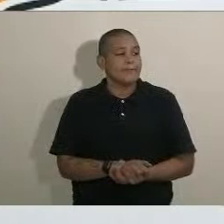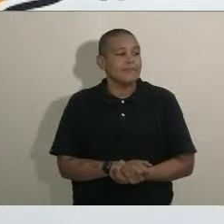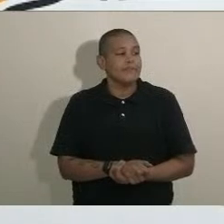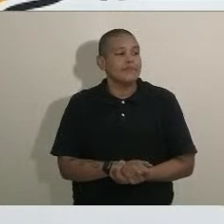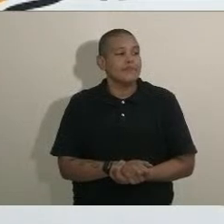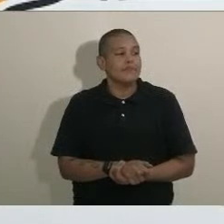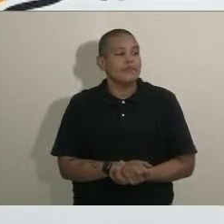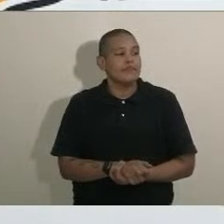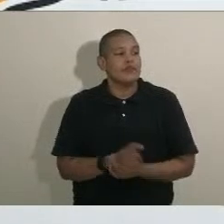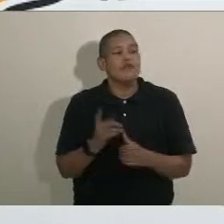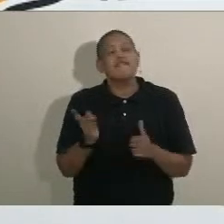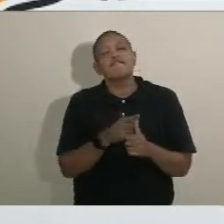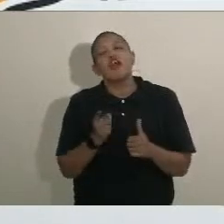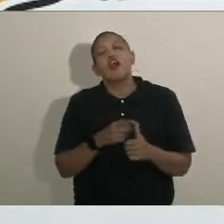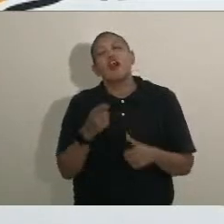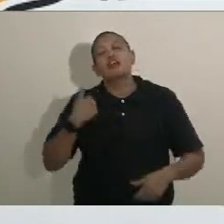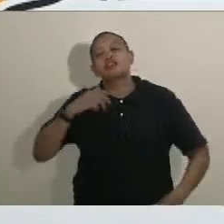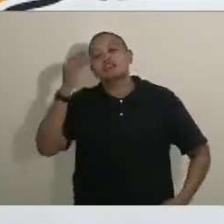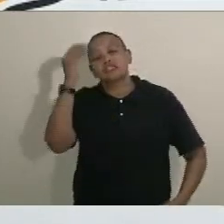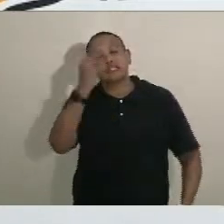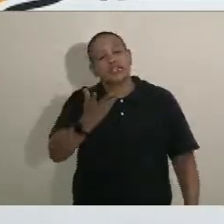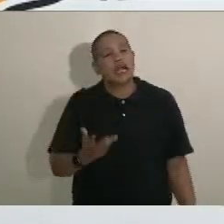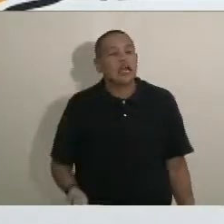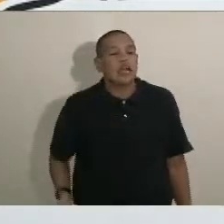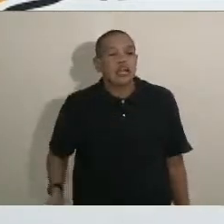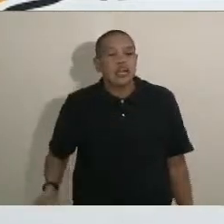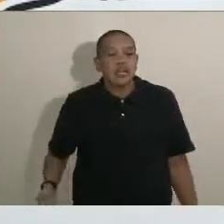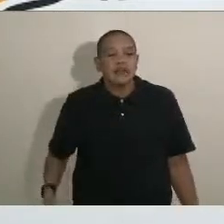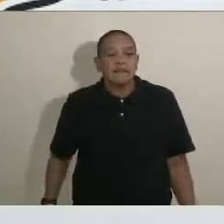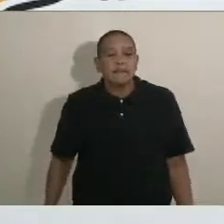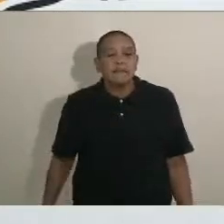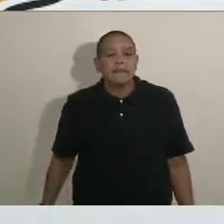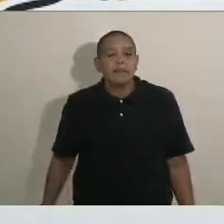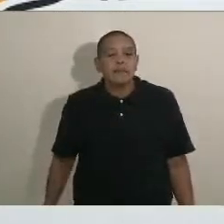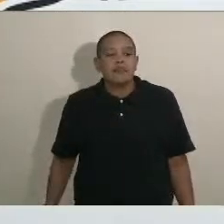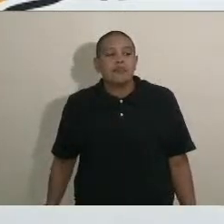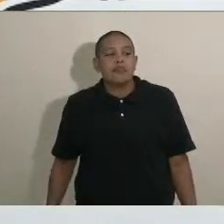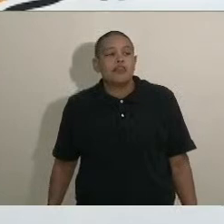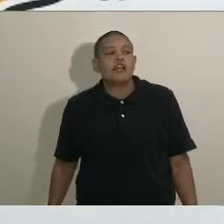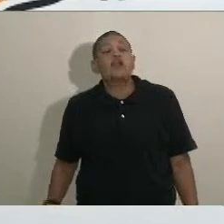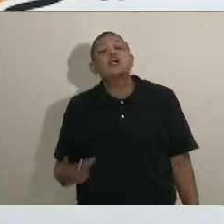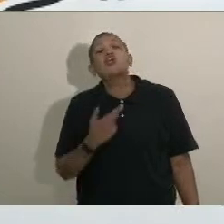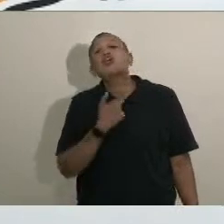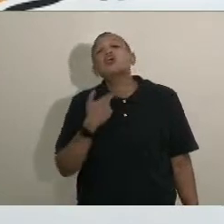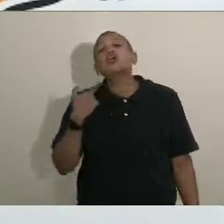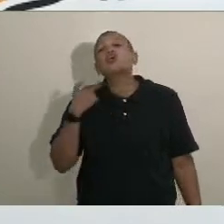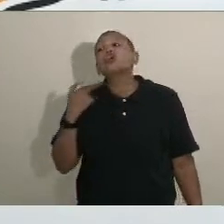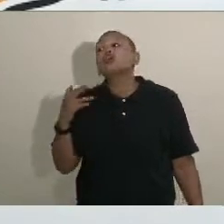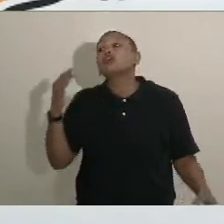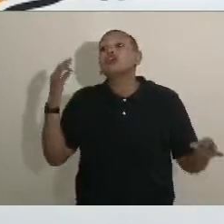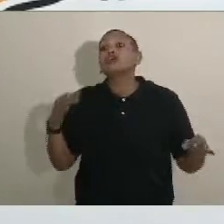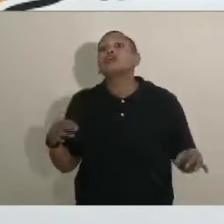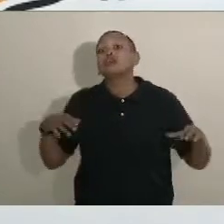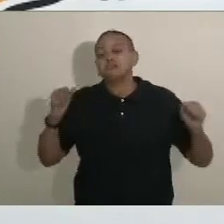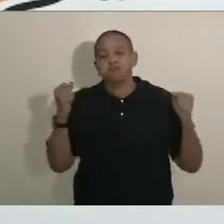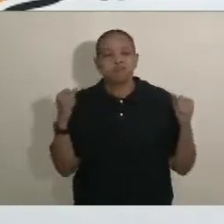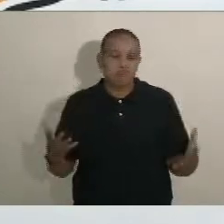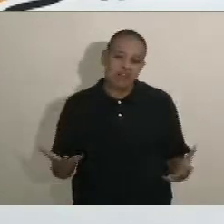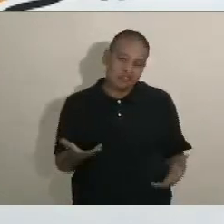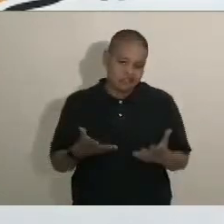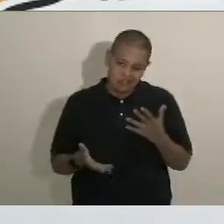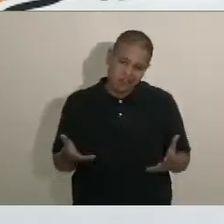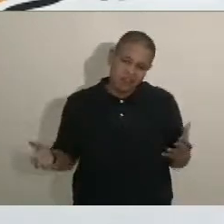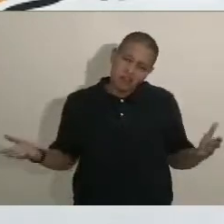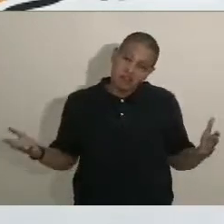Firstly, let me say that there is a level of risk in every decision that is taken.